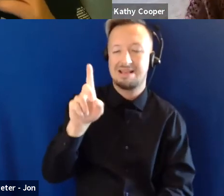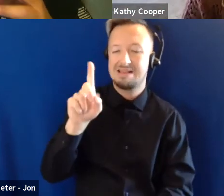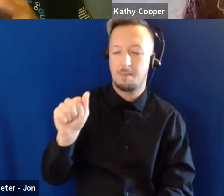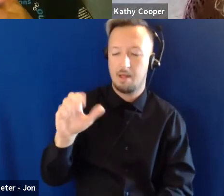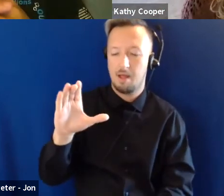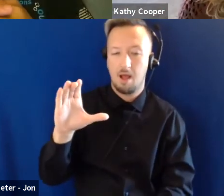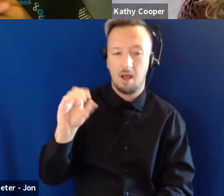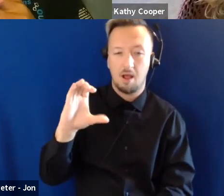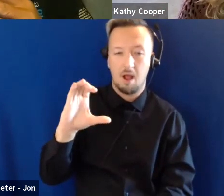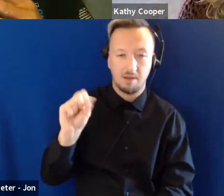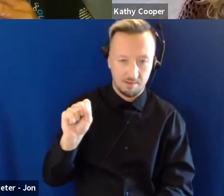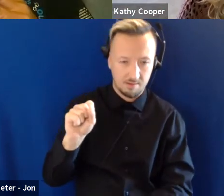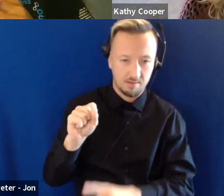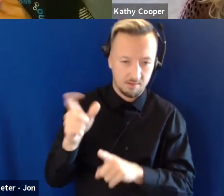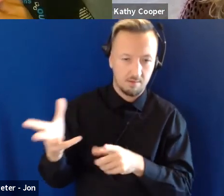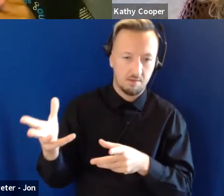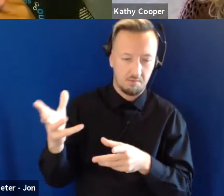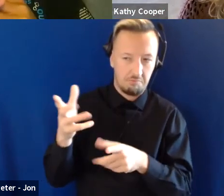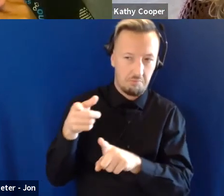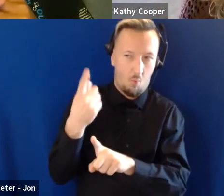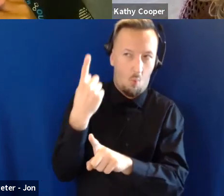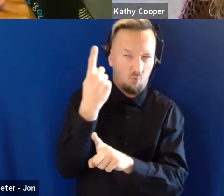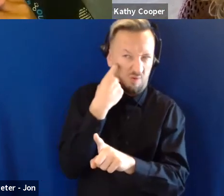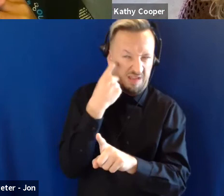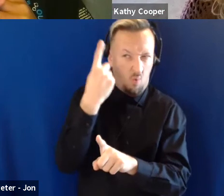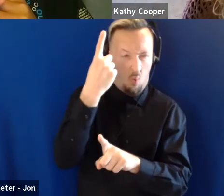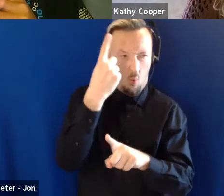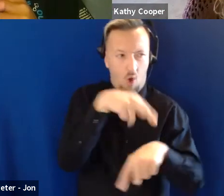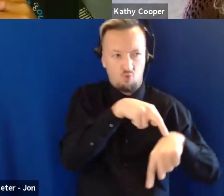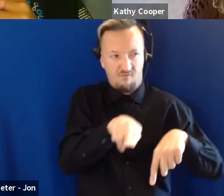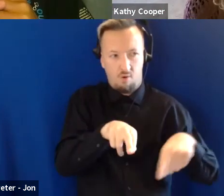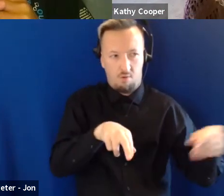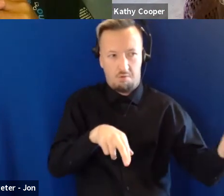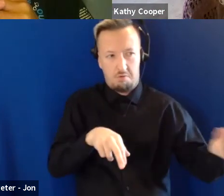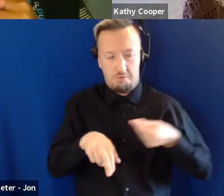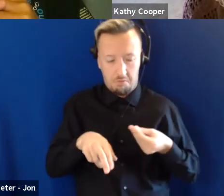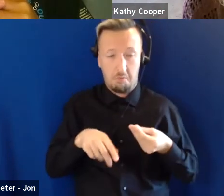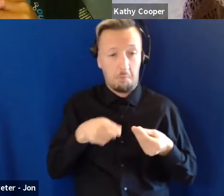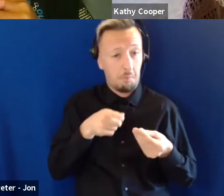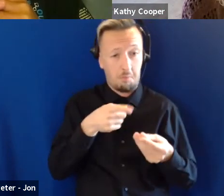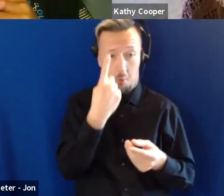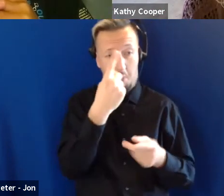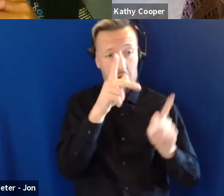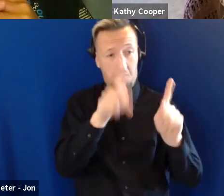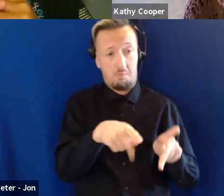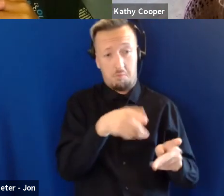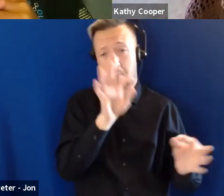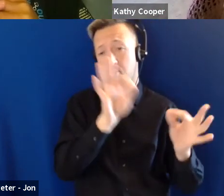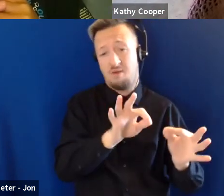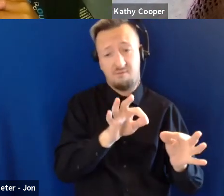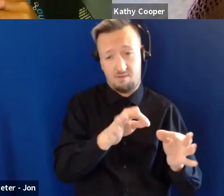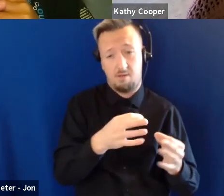got a referral from a person who is working on that, and he's obviously a perfect member for the board, so he's going